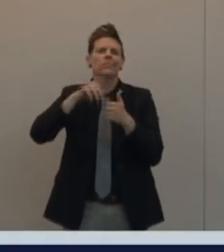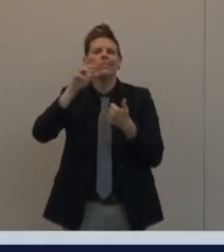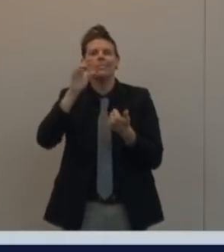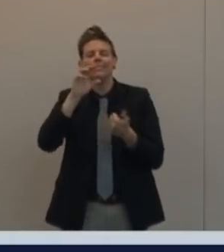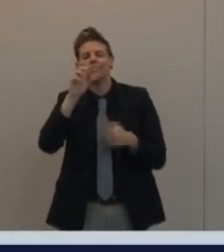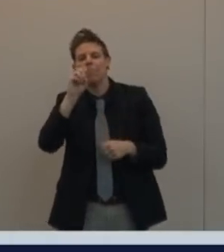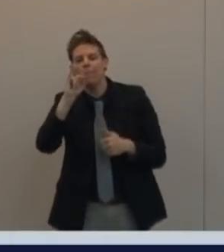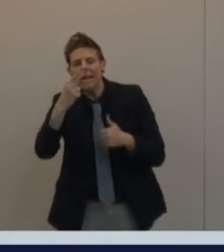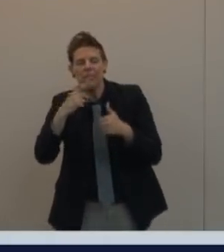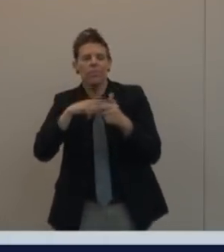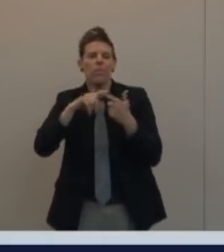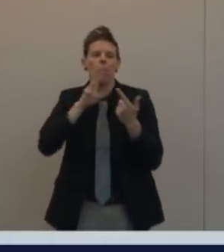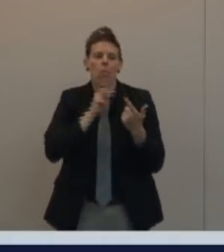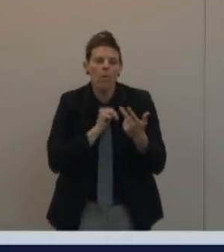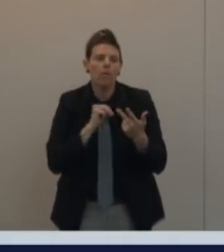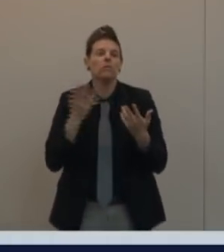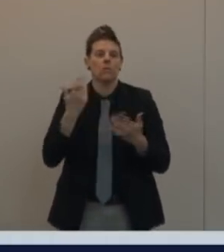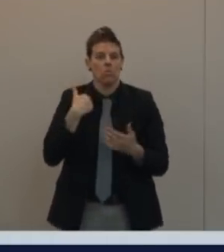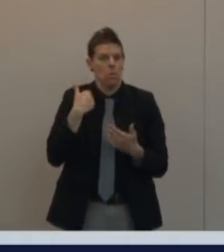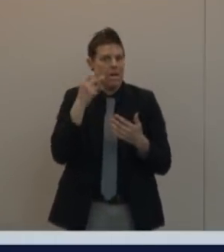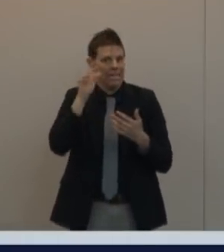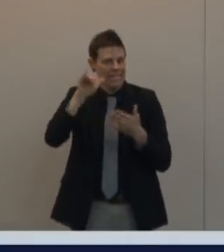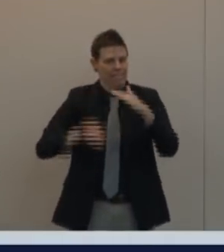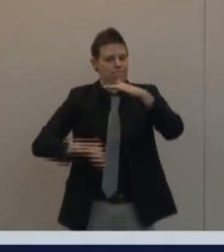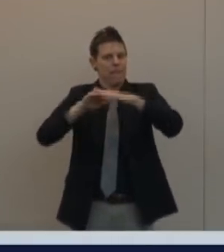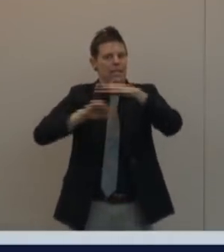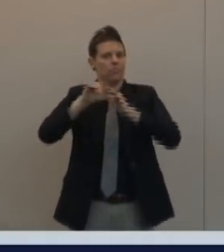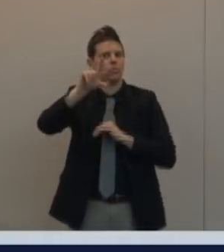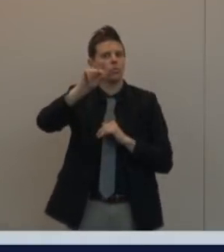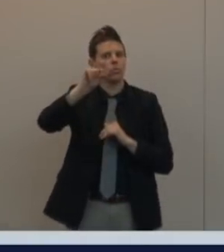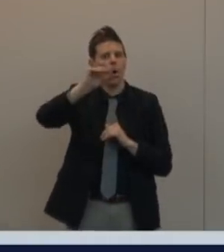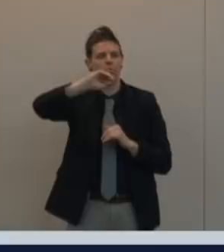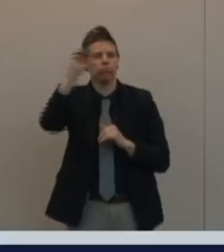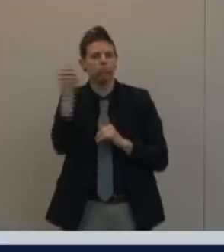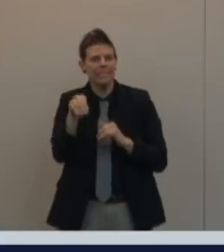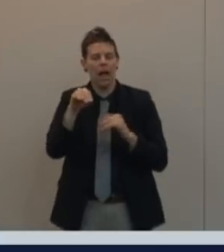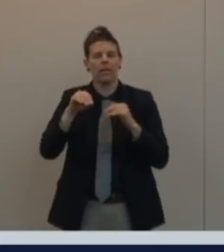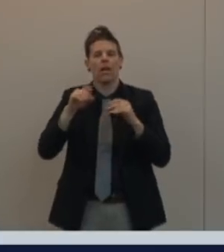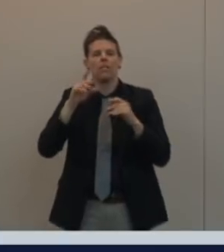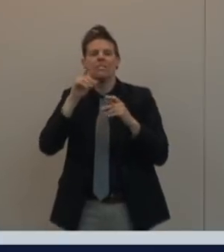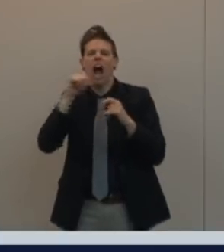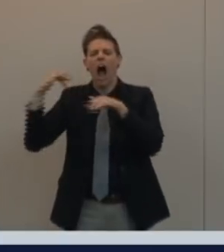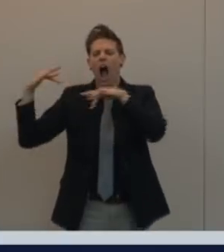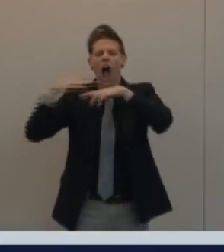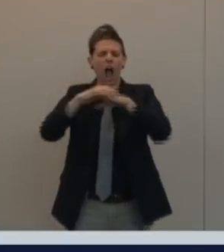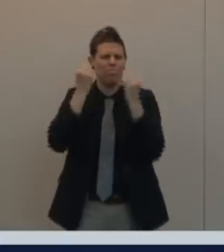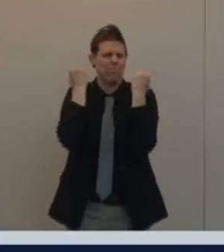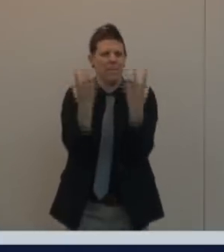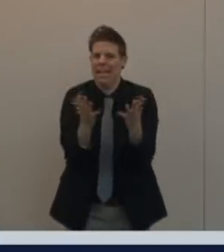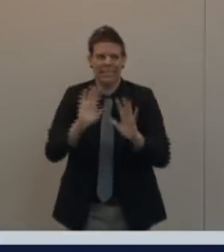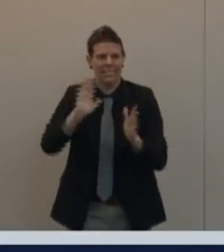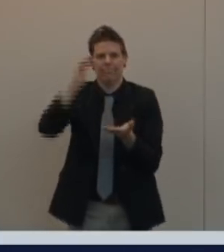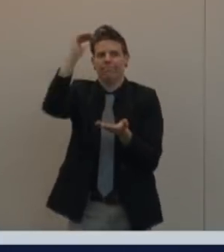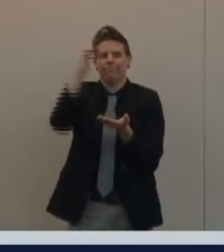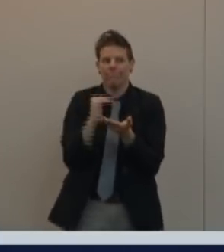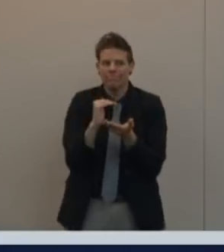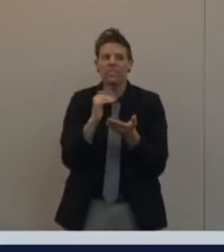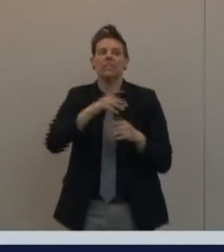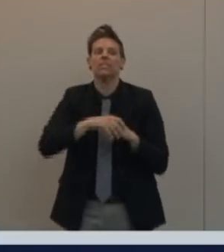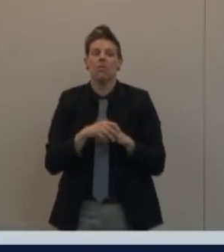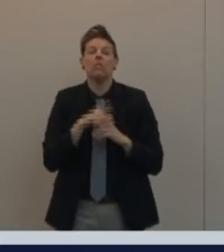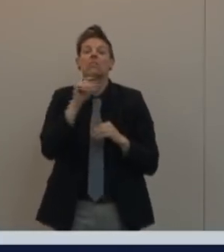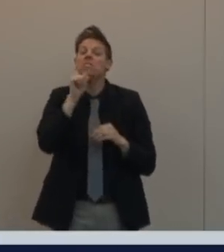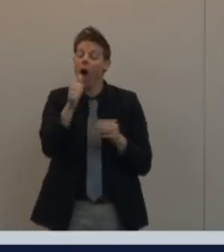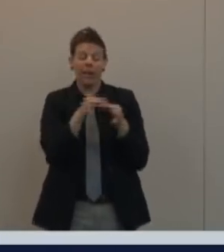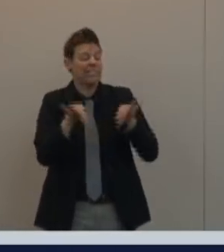maximum 20% occupancy. We have created additional closures to limit non-essential businesses.